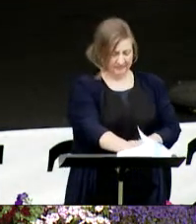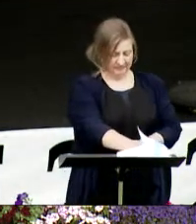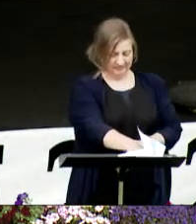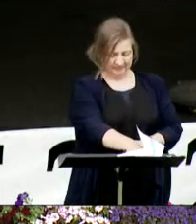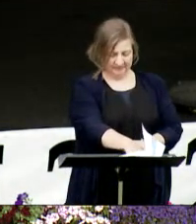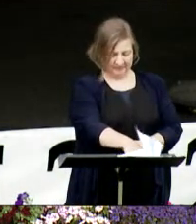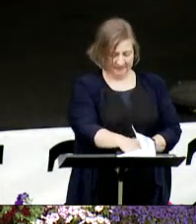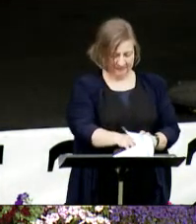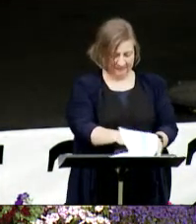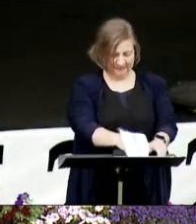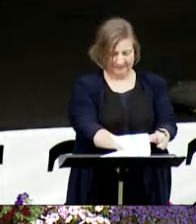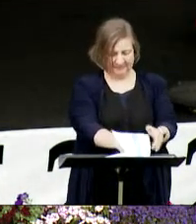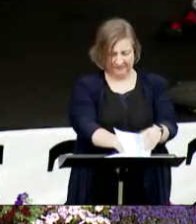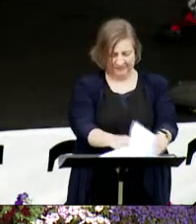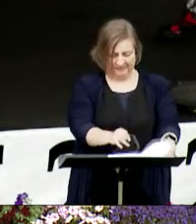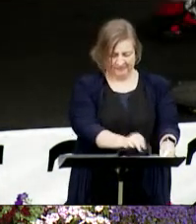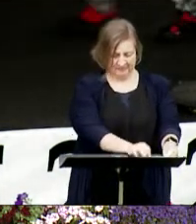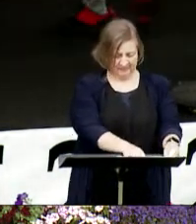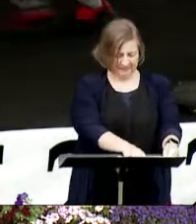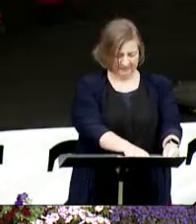Michit Willis.